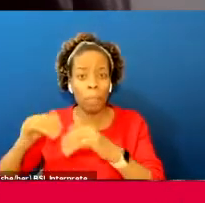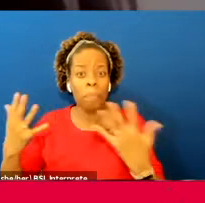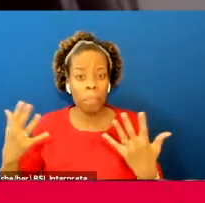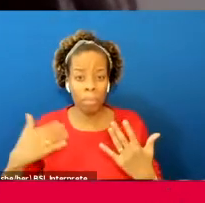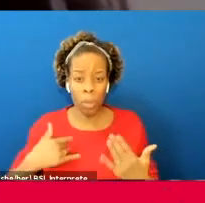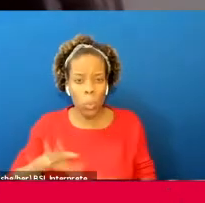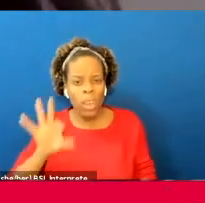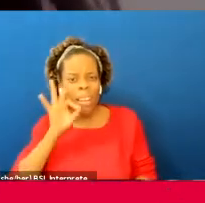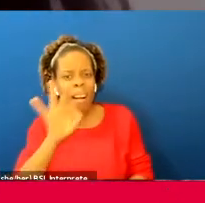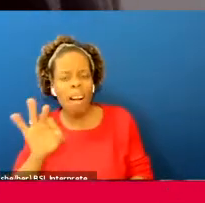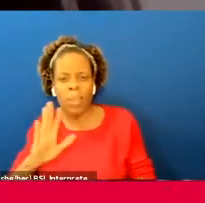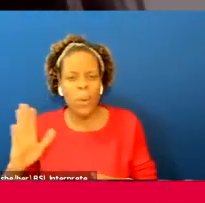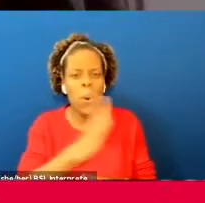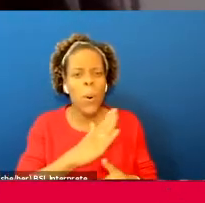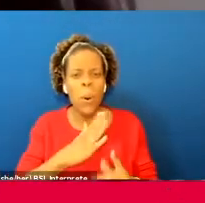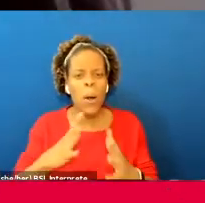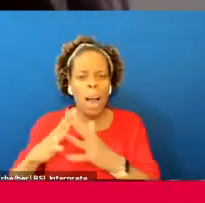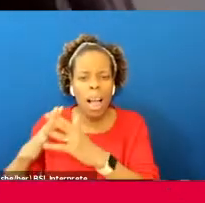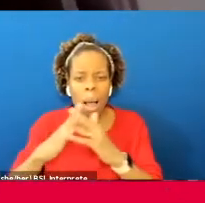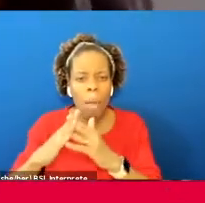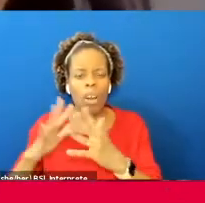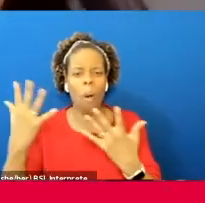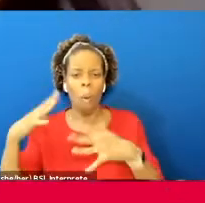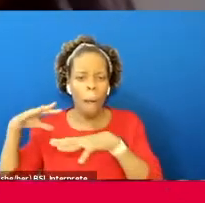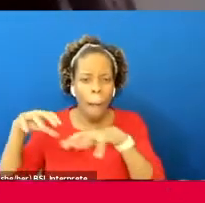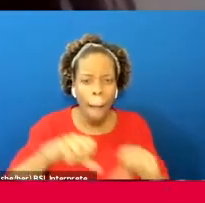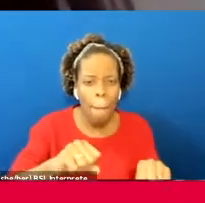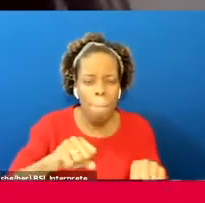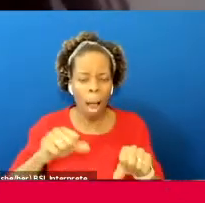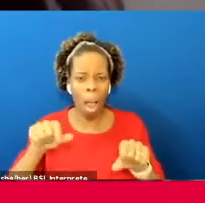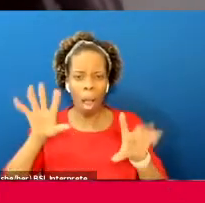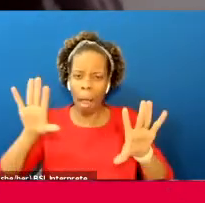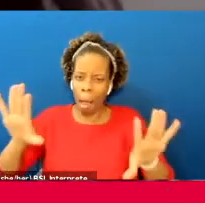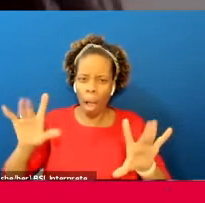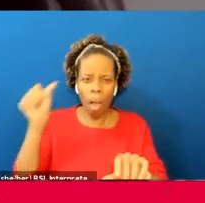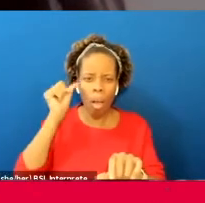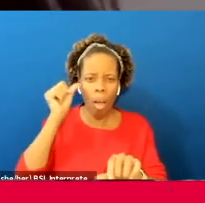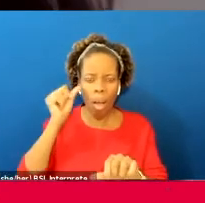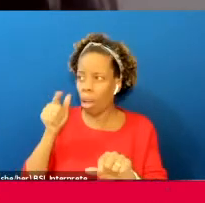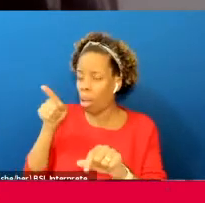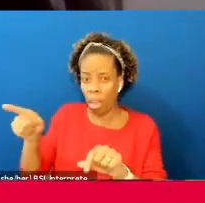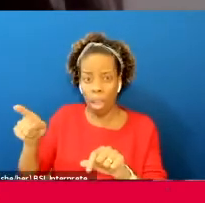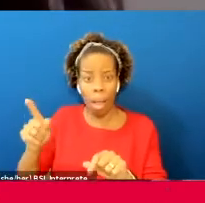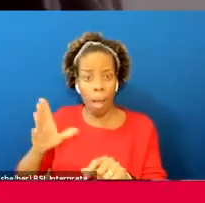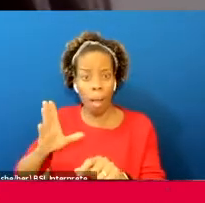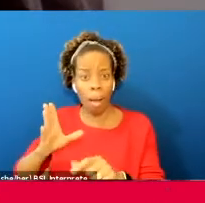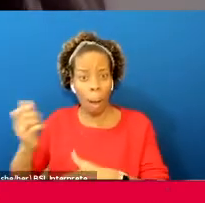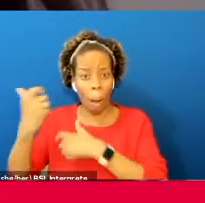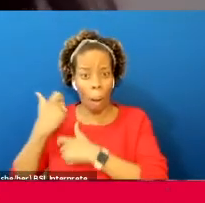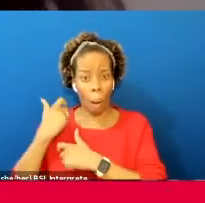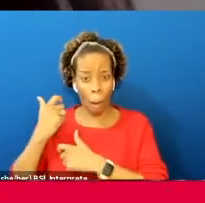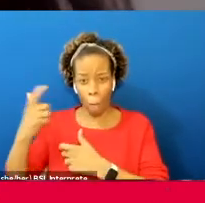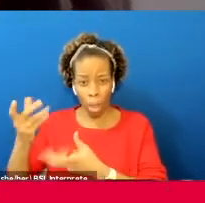hegemony and empire, even if it's by another name. The arms trade can't be extricated from the existence of